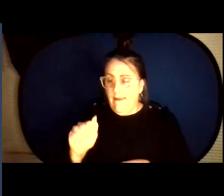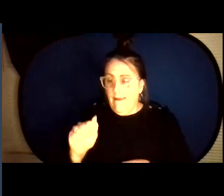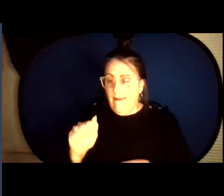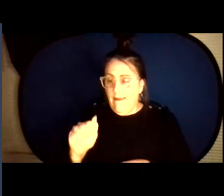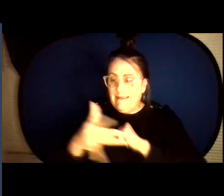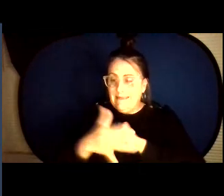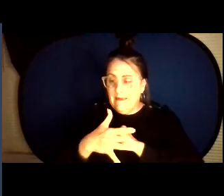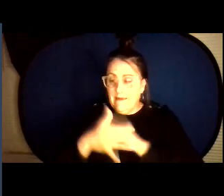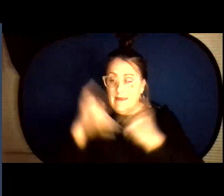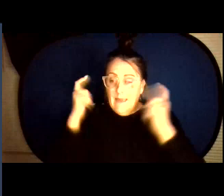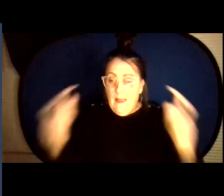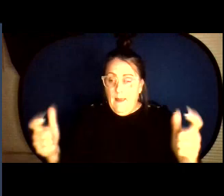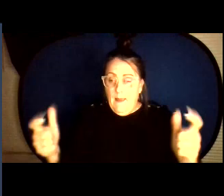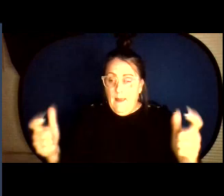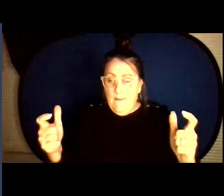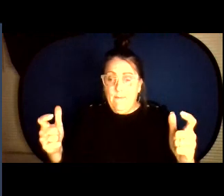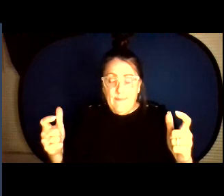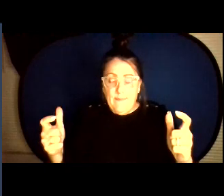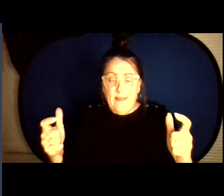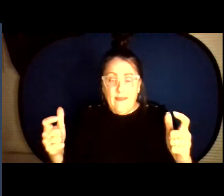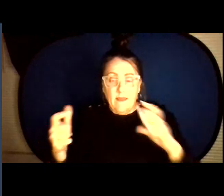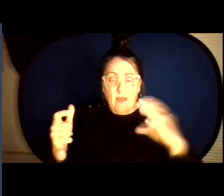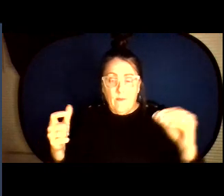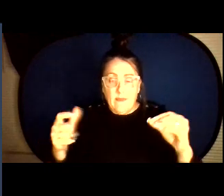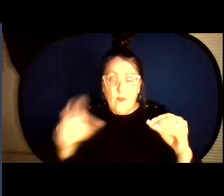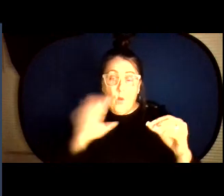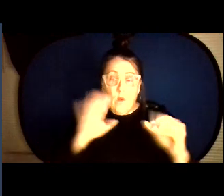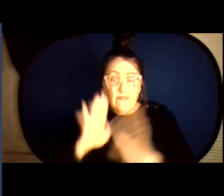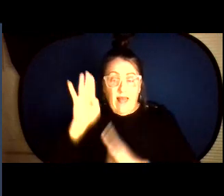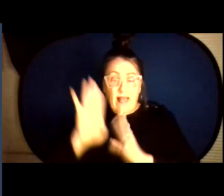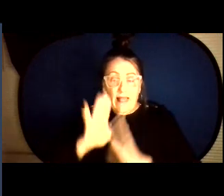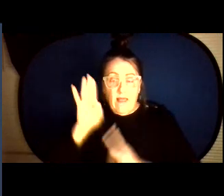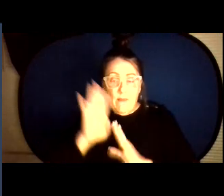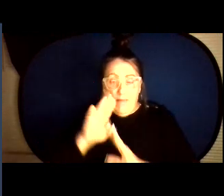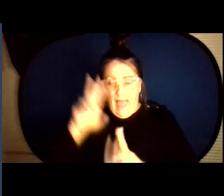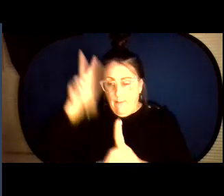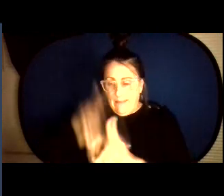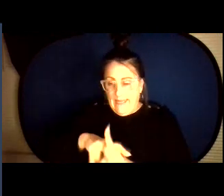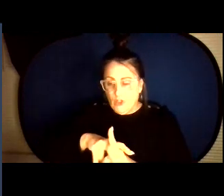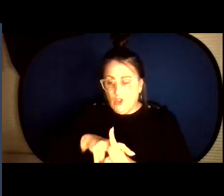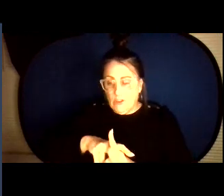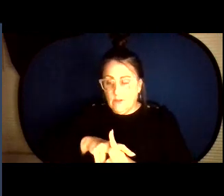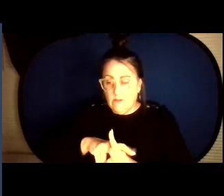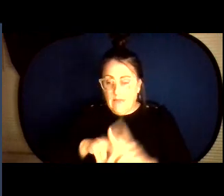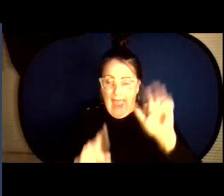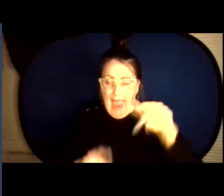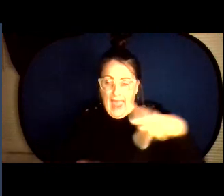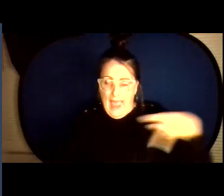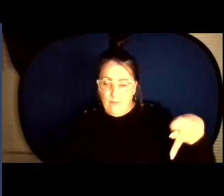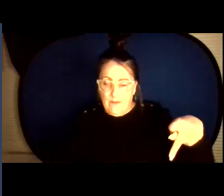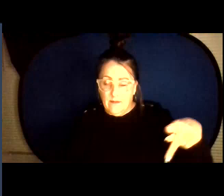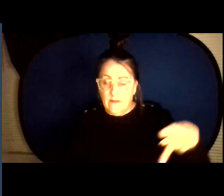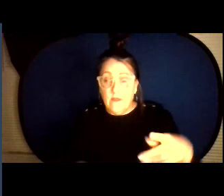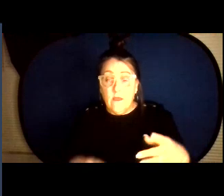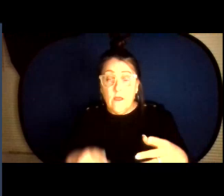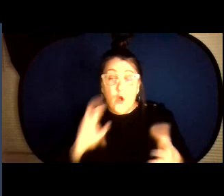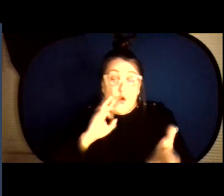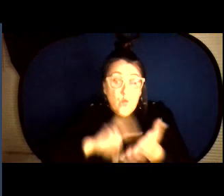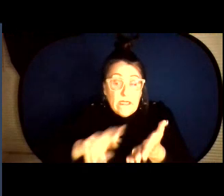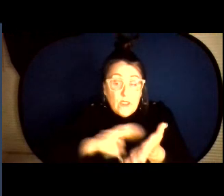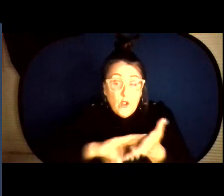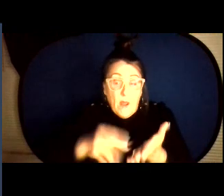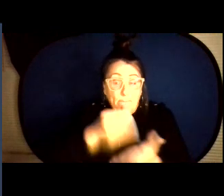big companies will think about developing that kind of application. The more research and development money will go into publicly